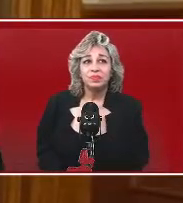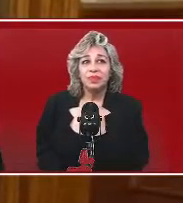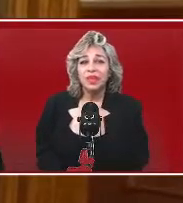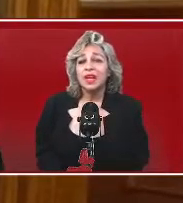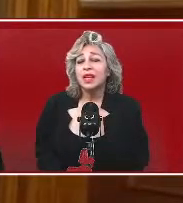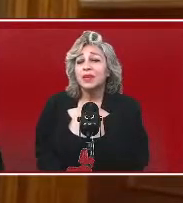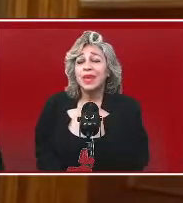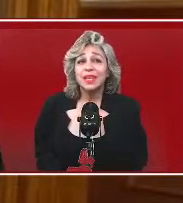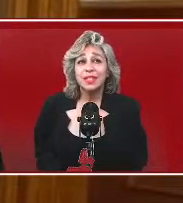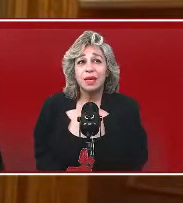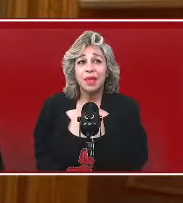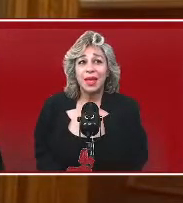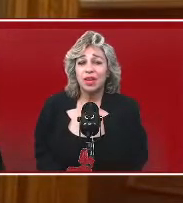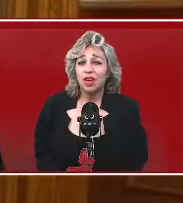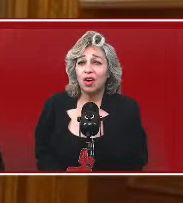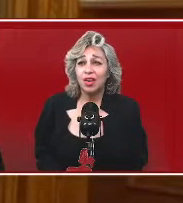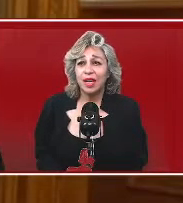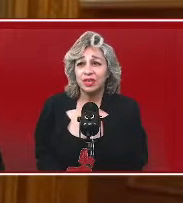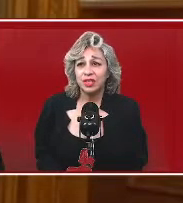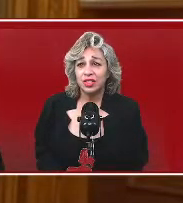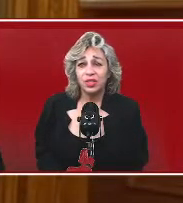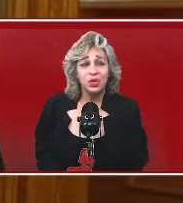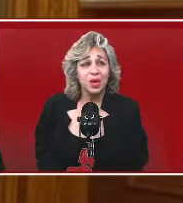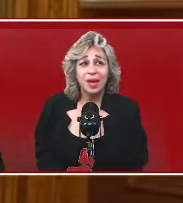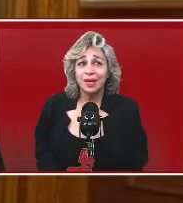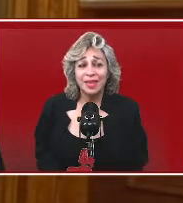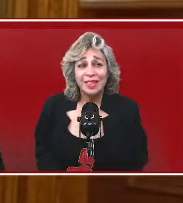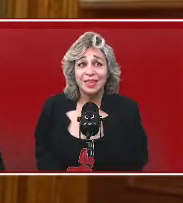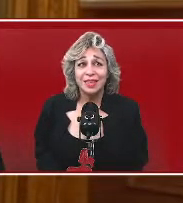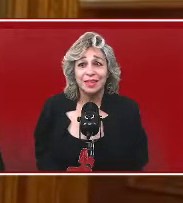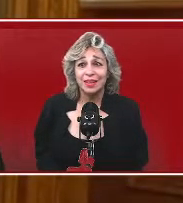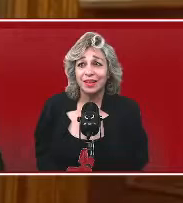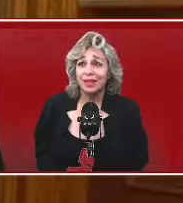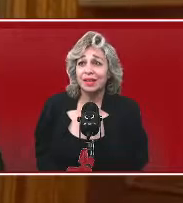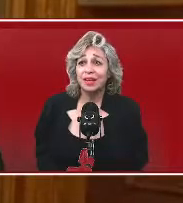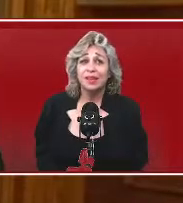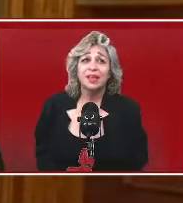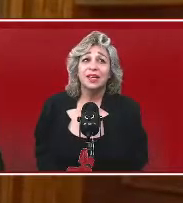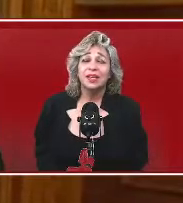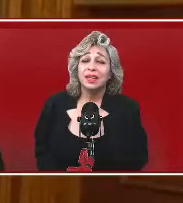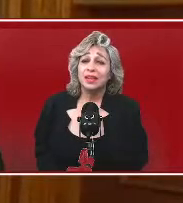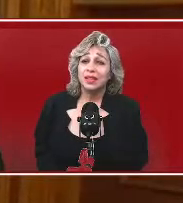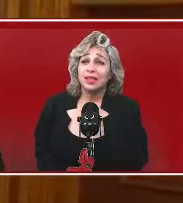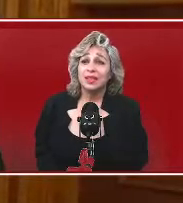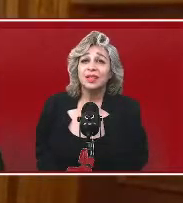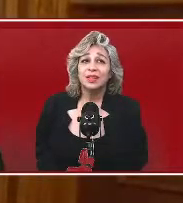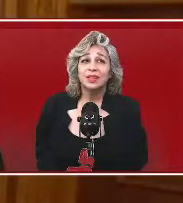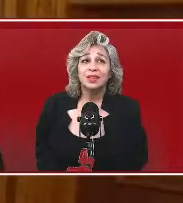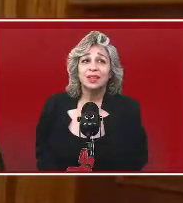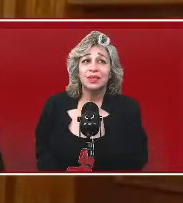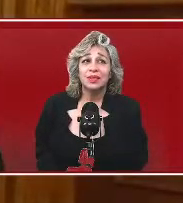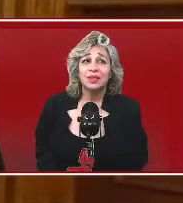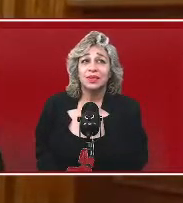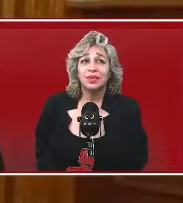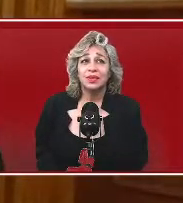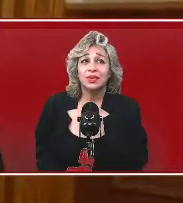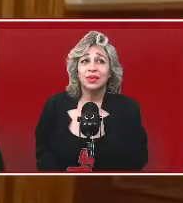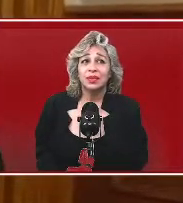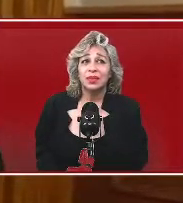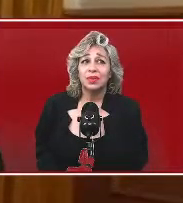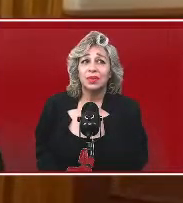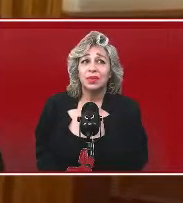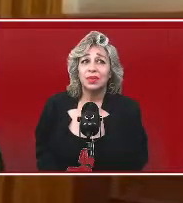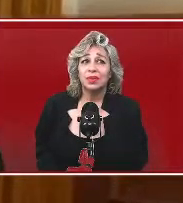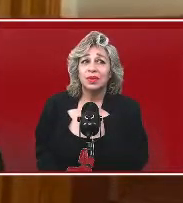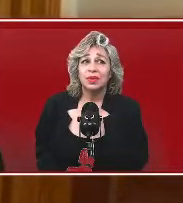caso because he made a call out to not listen a el doctor